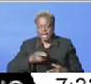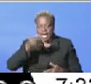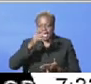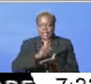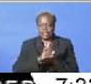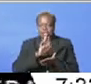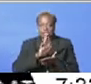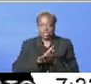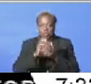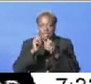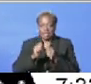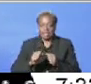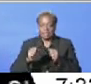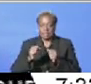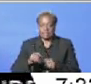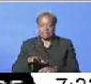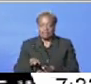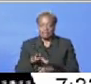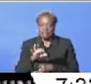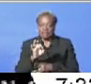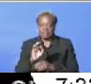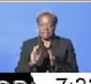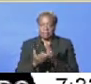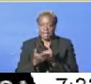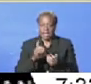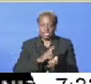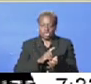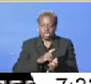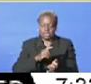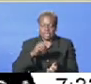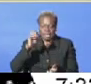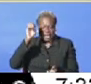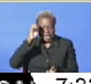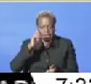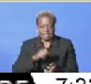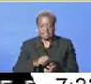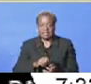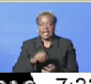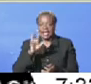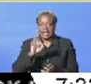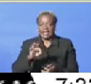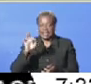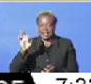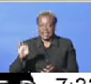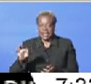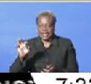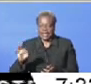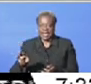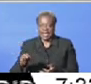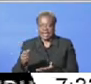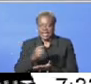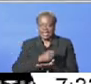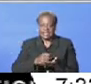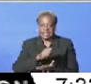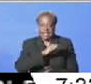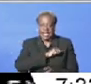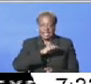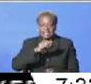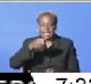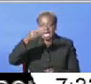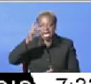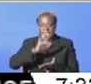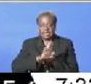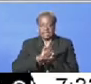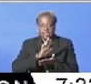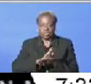Dr. Judson Eneas and his wife in 1992. 1999, St. Anne's High School graduate and past gentleman Darren Rogers hailed